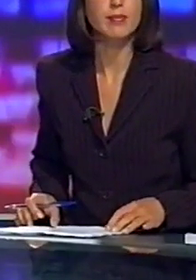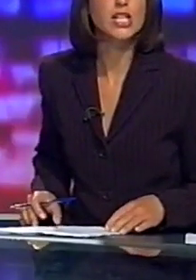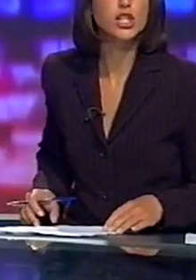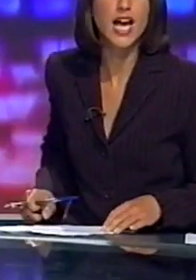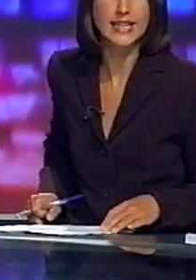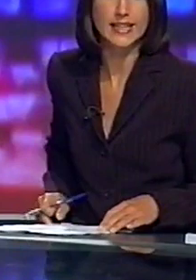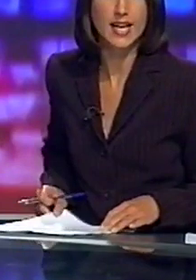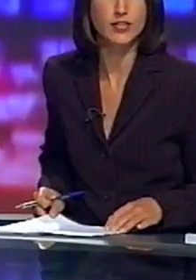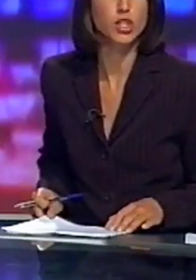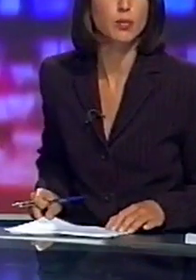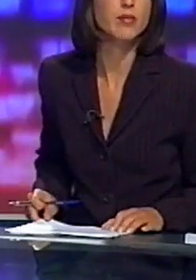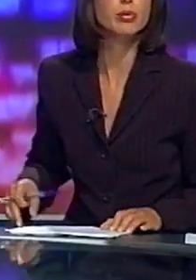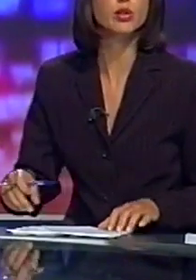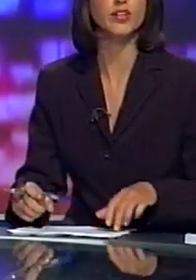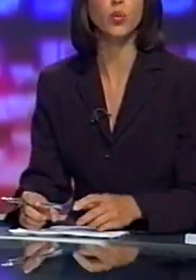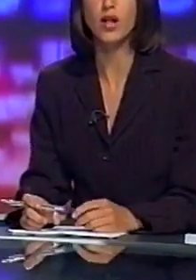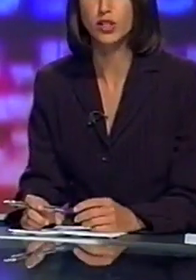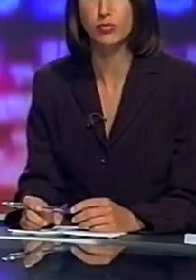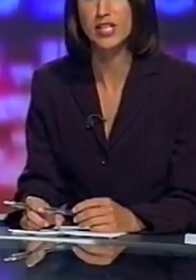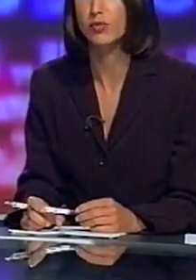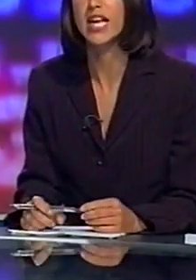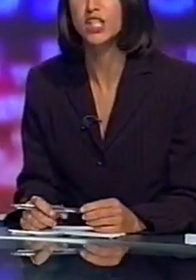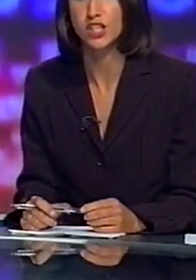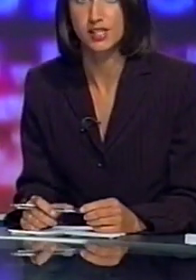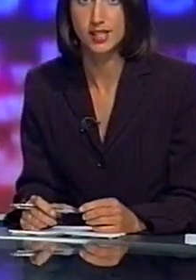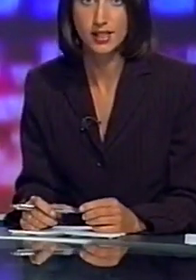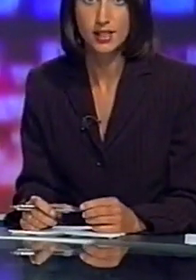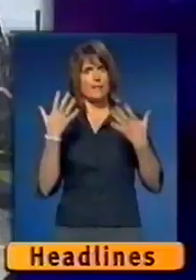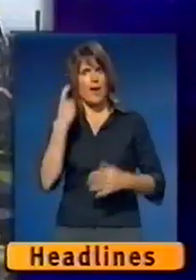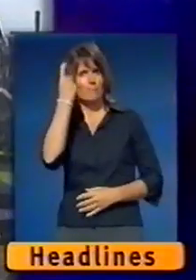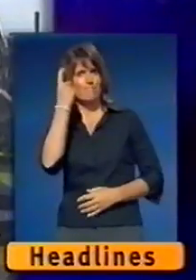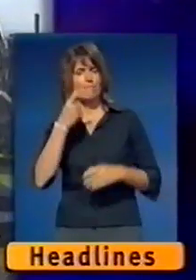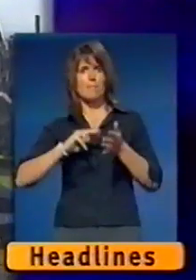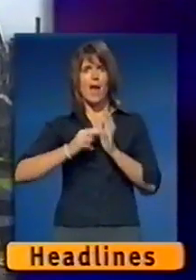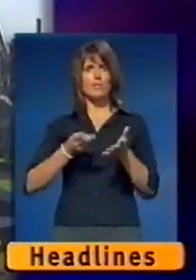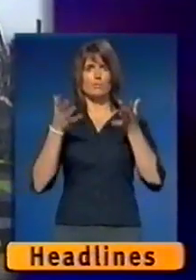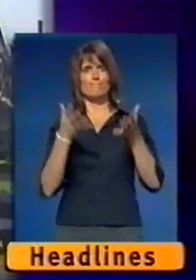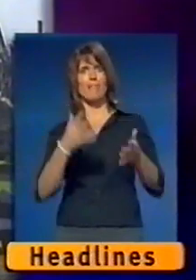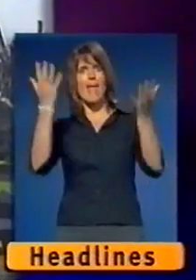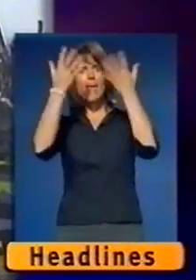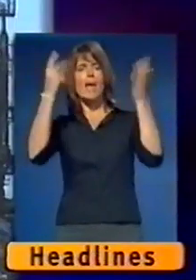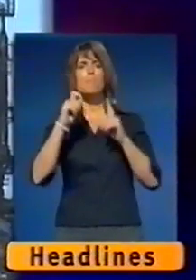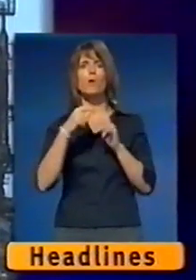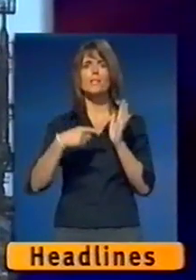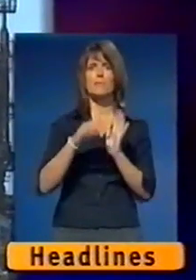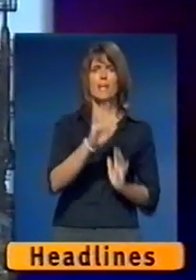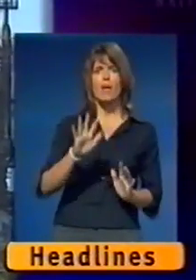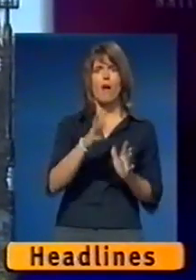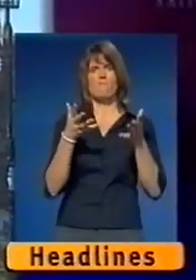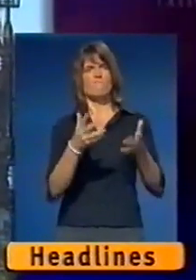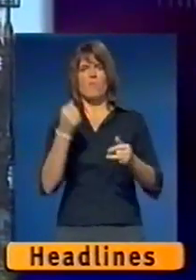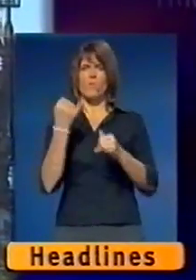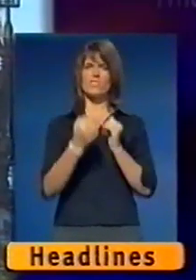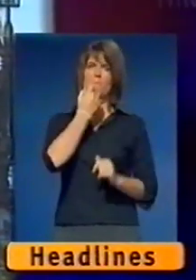Good evening. Mashuq Ali had the job of improving Welsh race relations. The Assembly is considering plans to allow the air